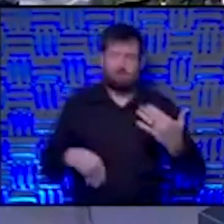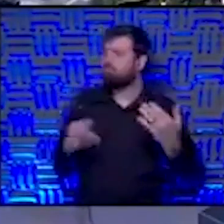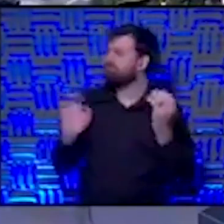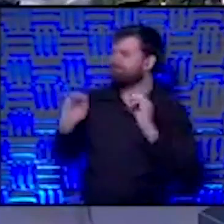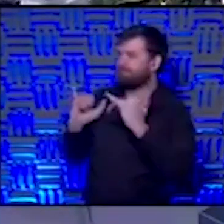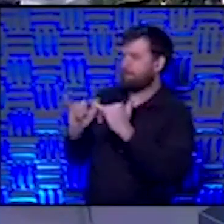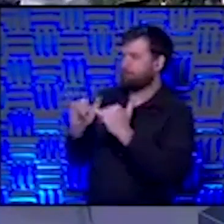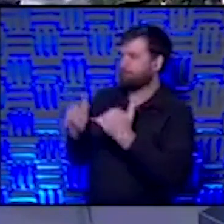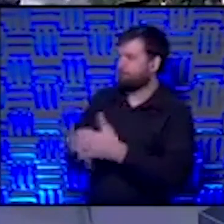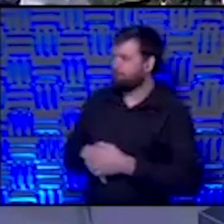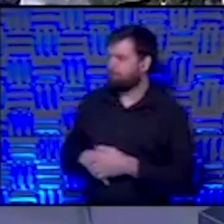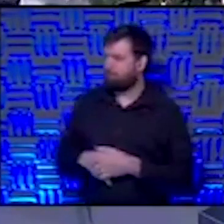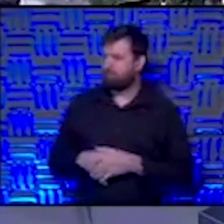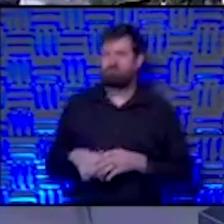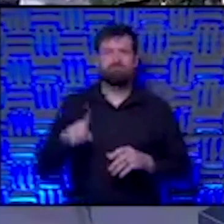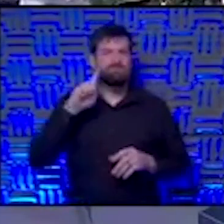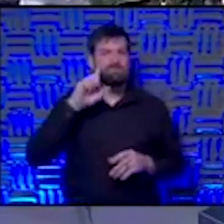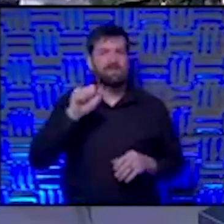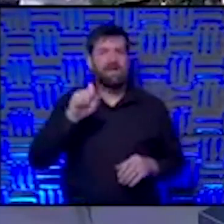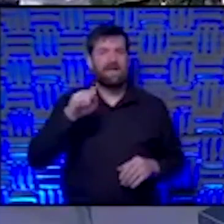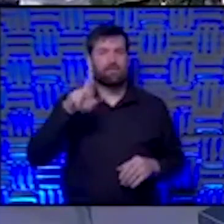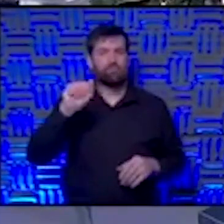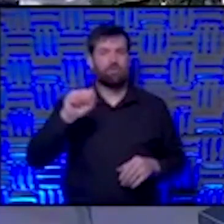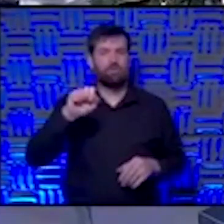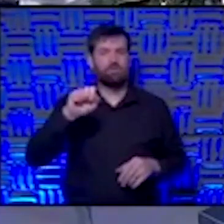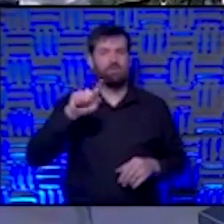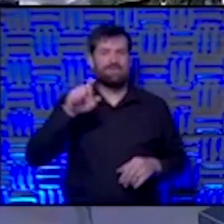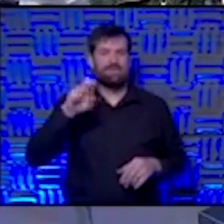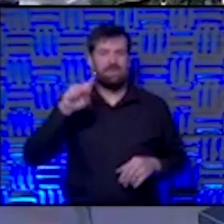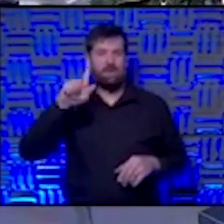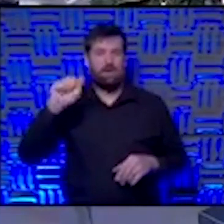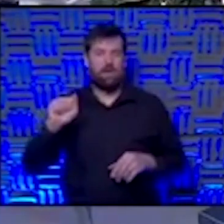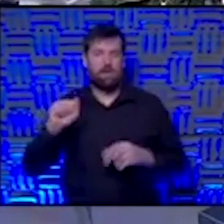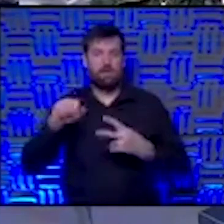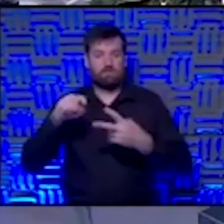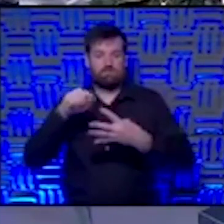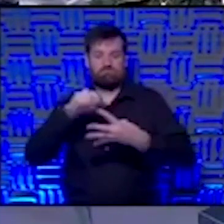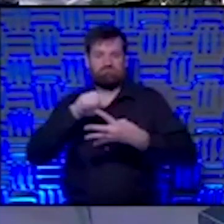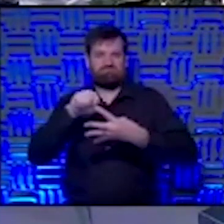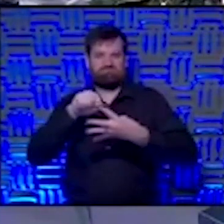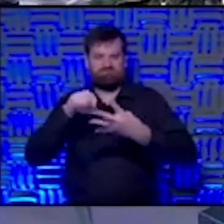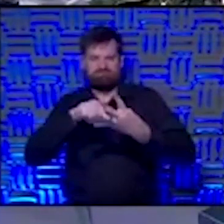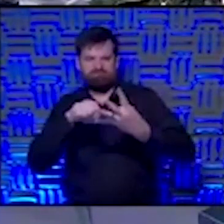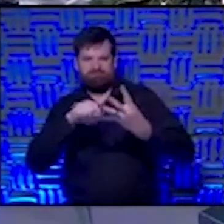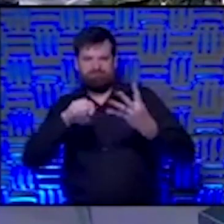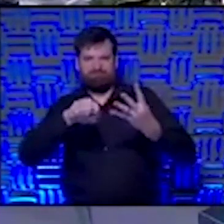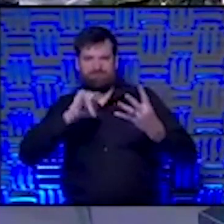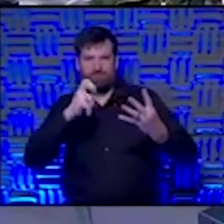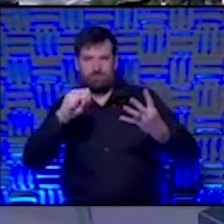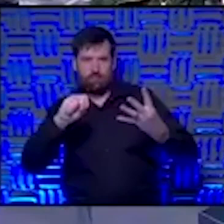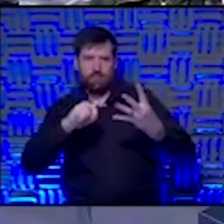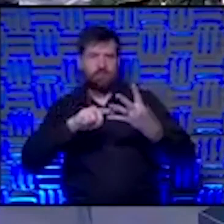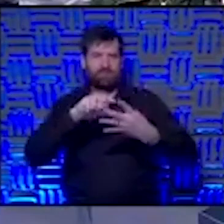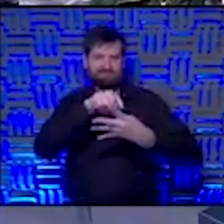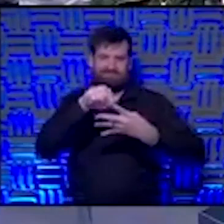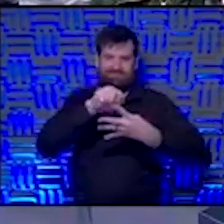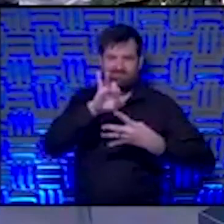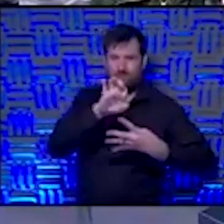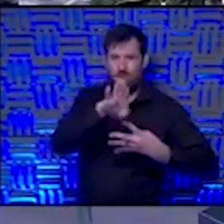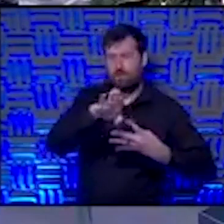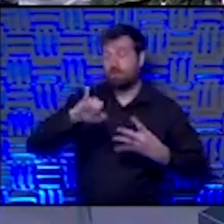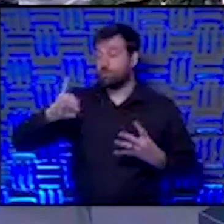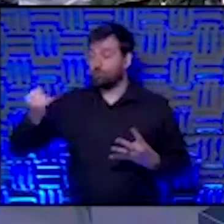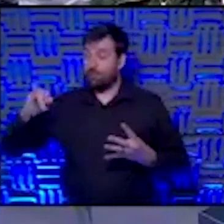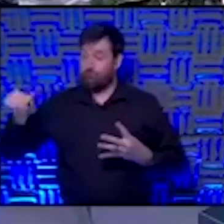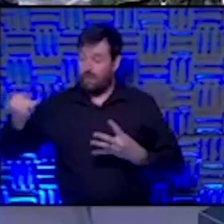either. I think we're hearing that the Astrazeneca results ought to be out in late January, early February, and J&J by the end of February. So, man, if